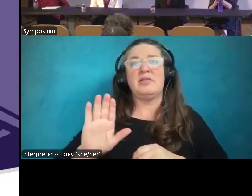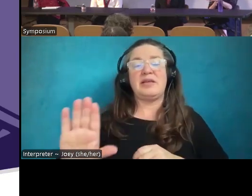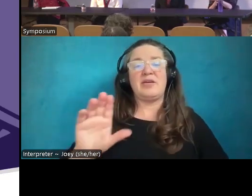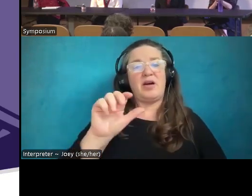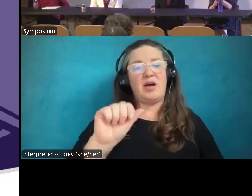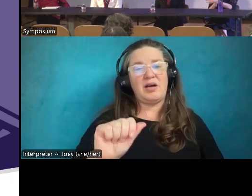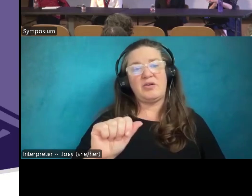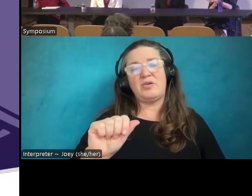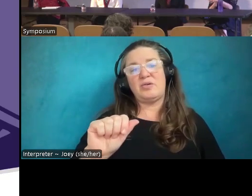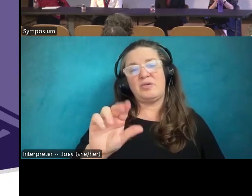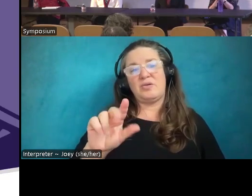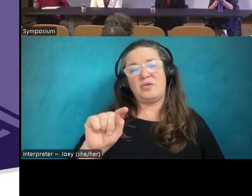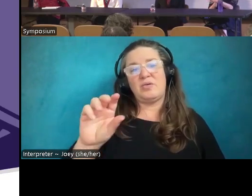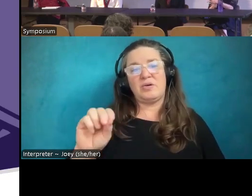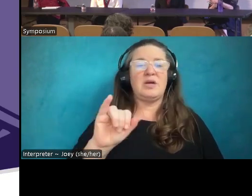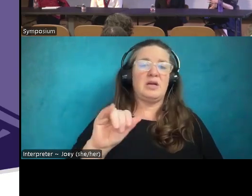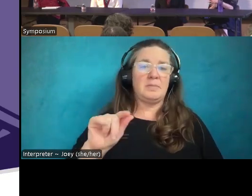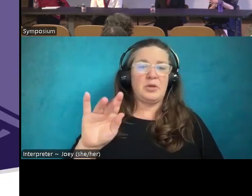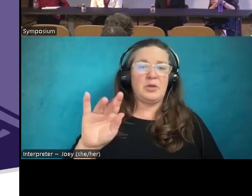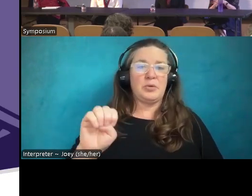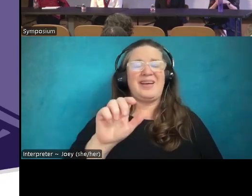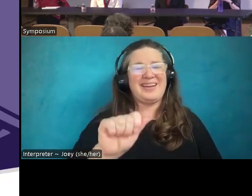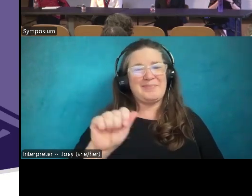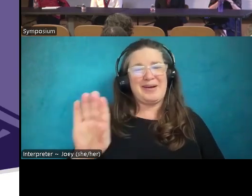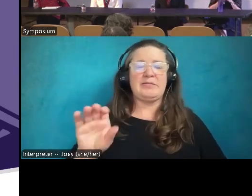can change and worsen, and there can be flares